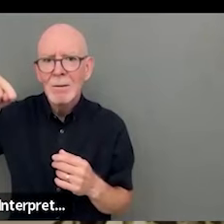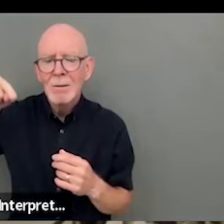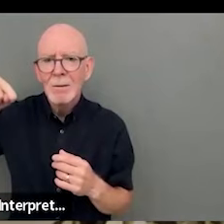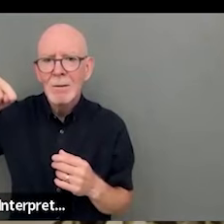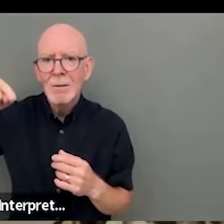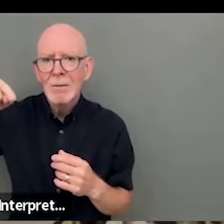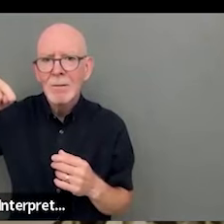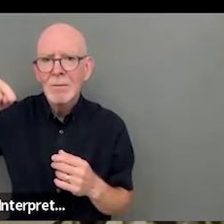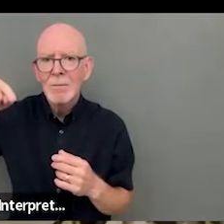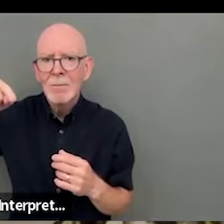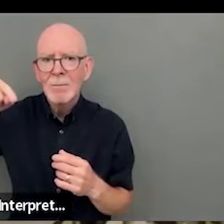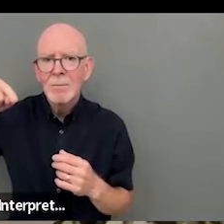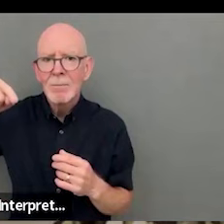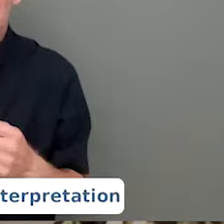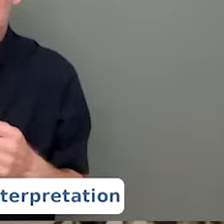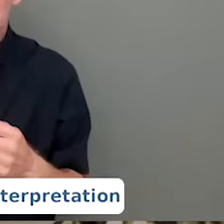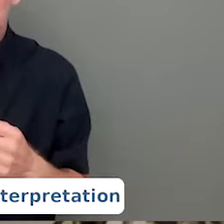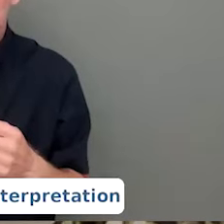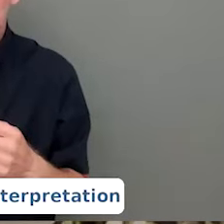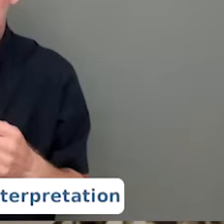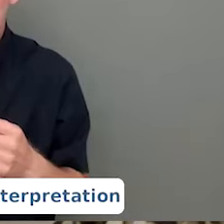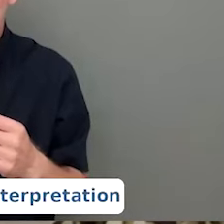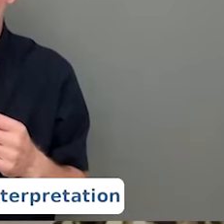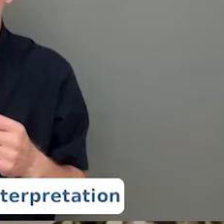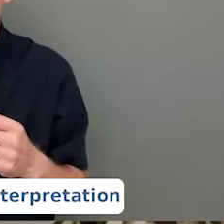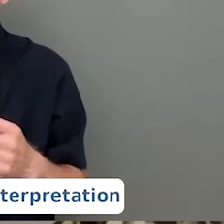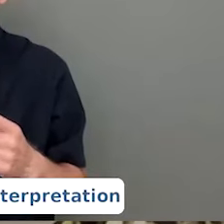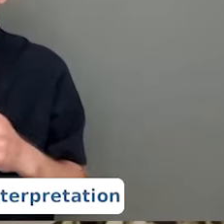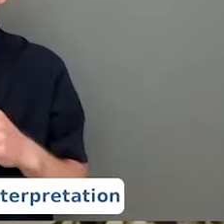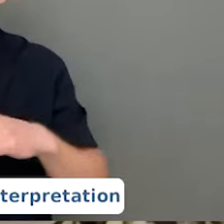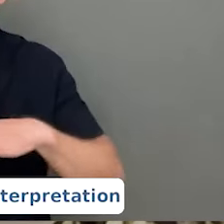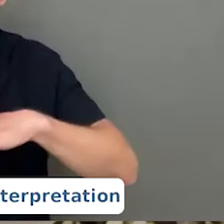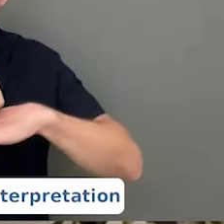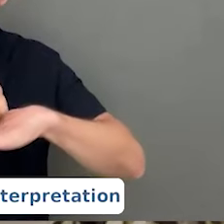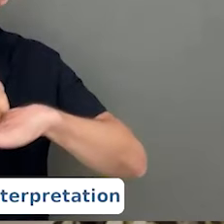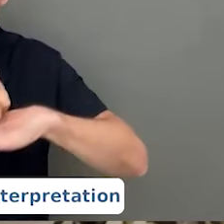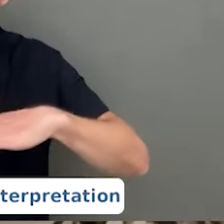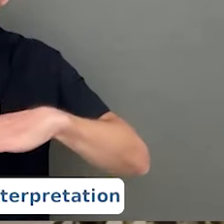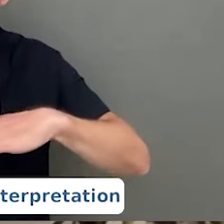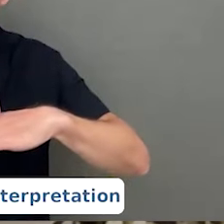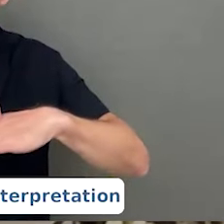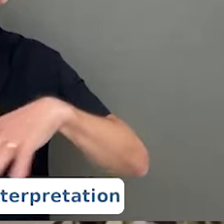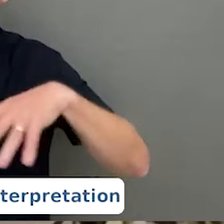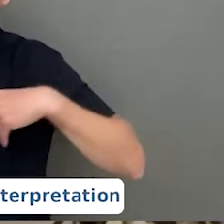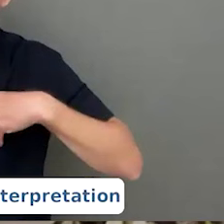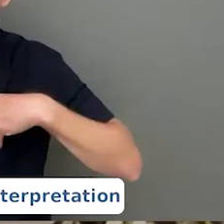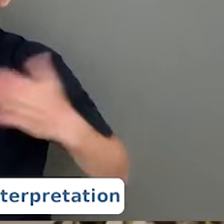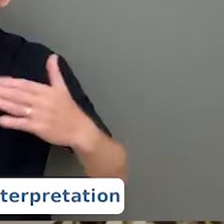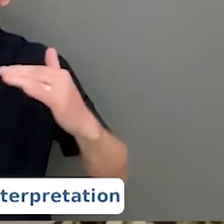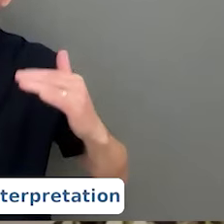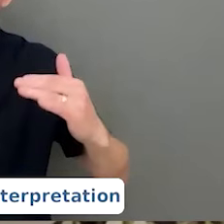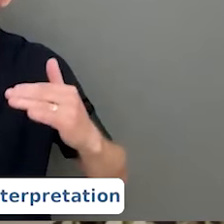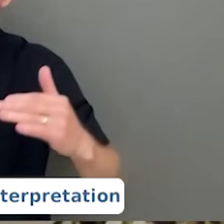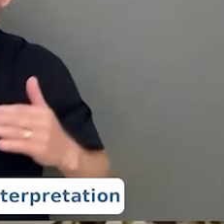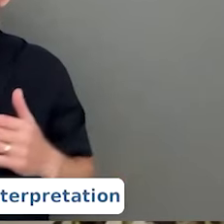expenditure? And one of the questions that we've had coming up a couple of times is, and it obviously dependent on